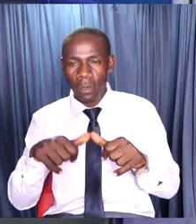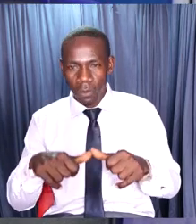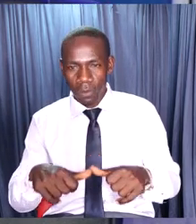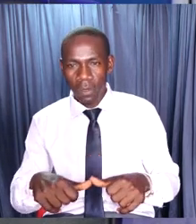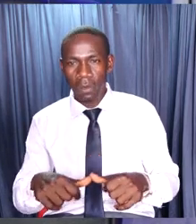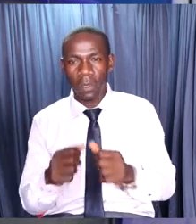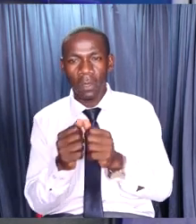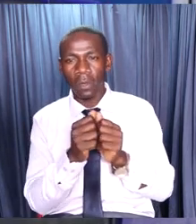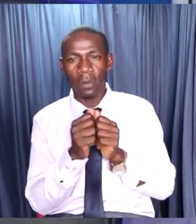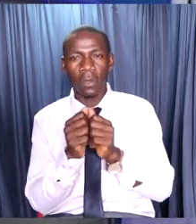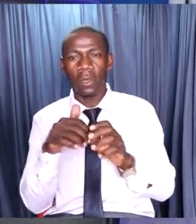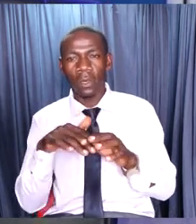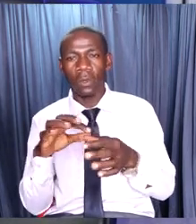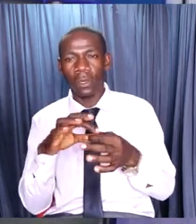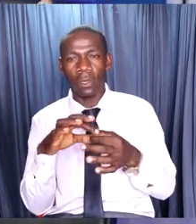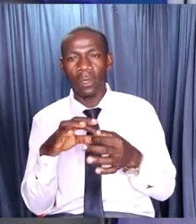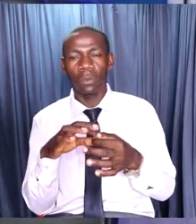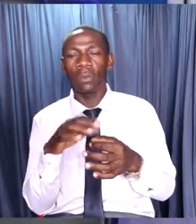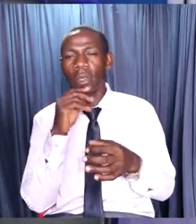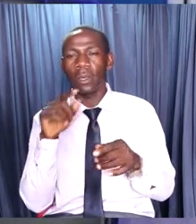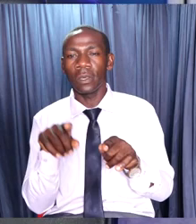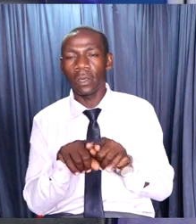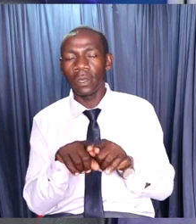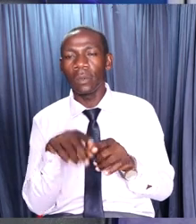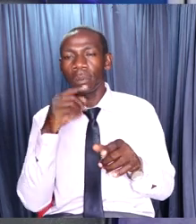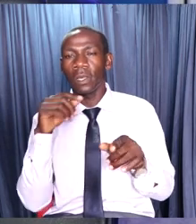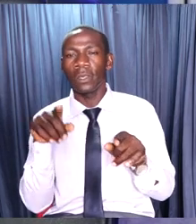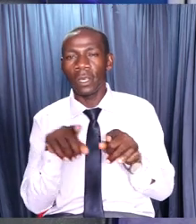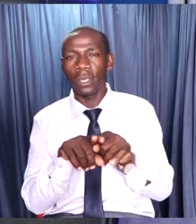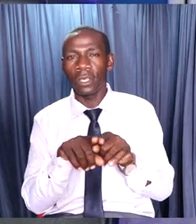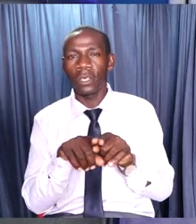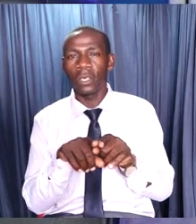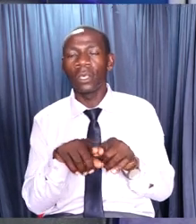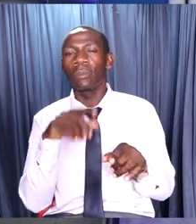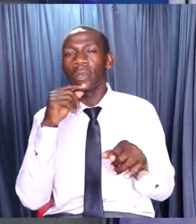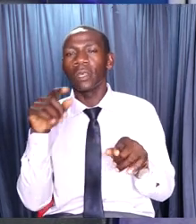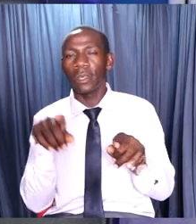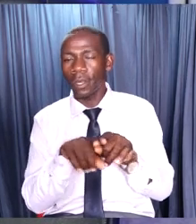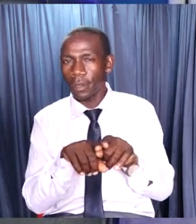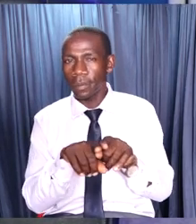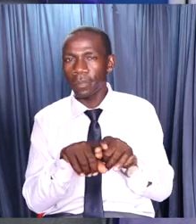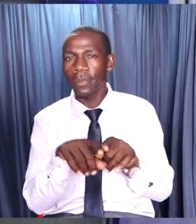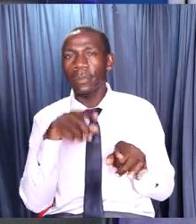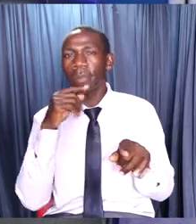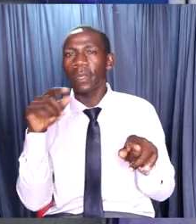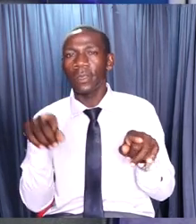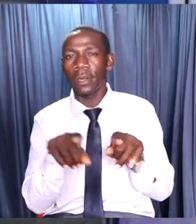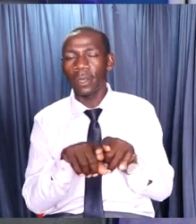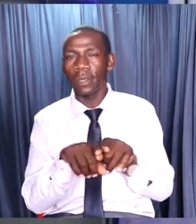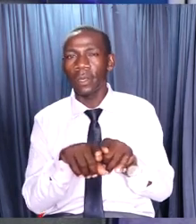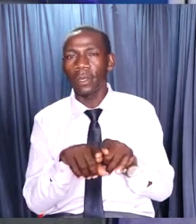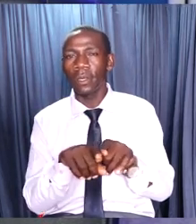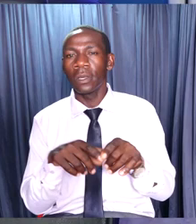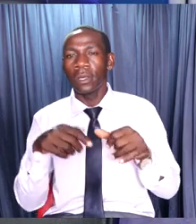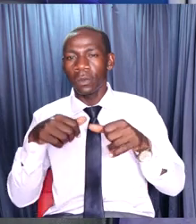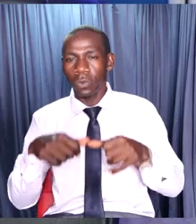For brethren to live together in unity. Ndugu. Brethren. Ndugu. Brethren. Ndugu. Brethren. Ndugu.